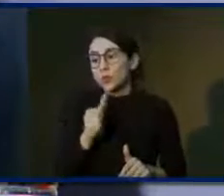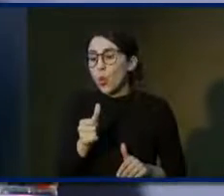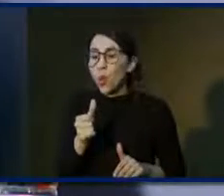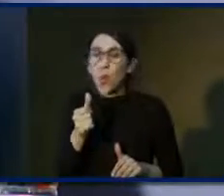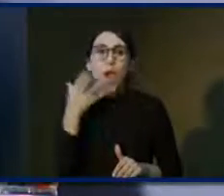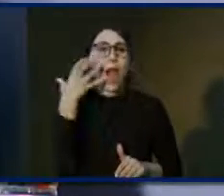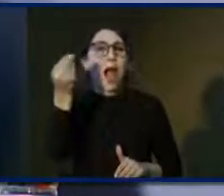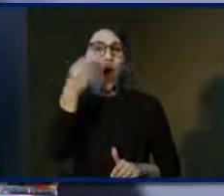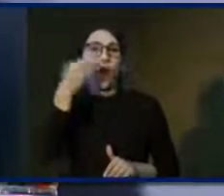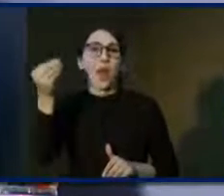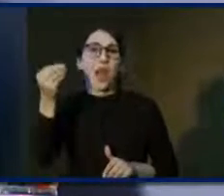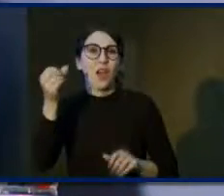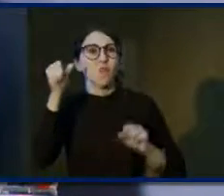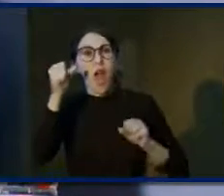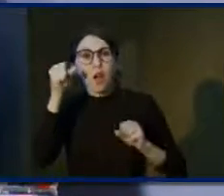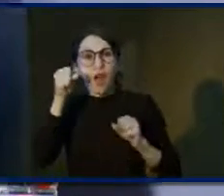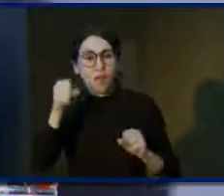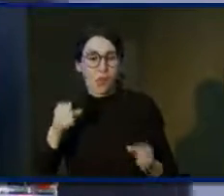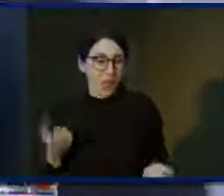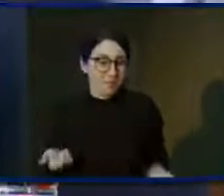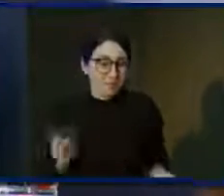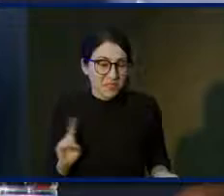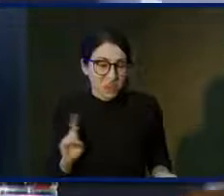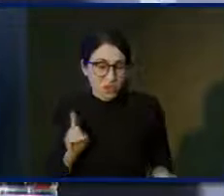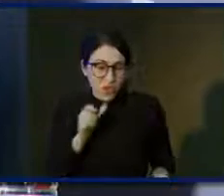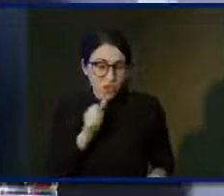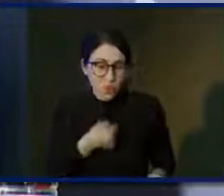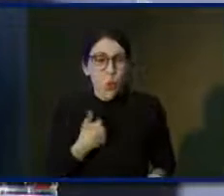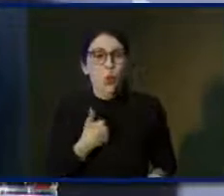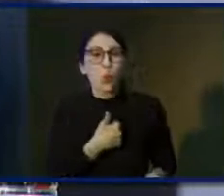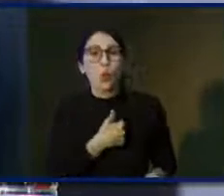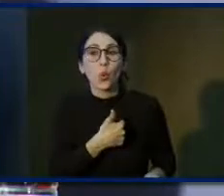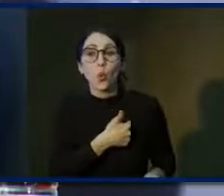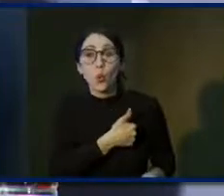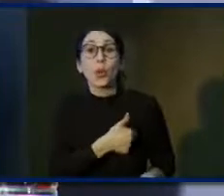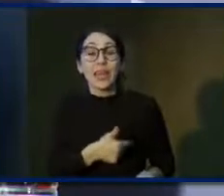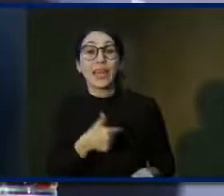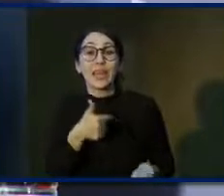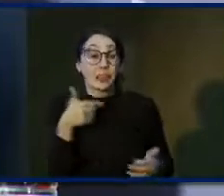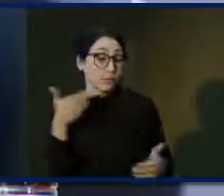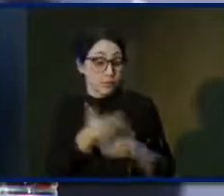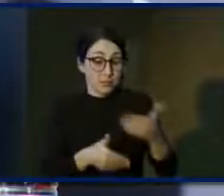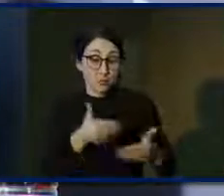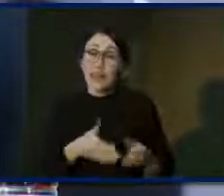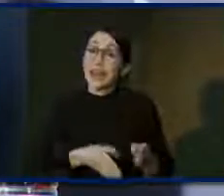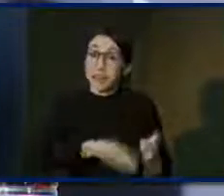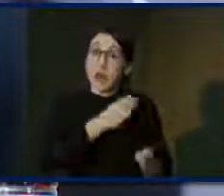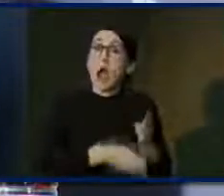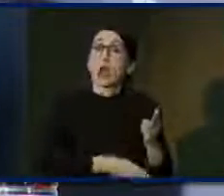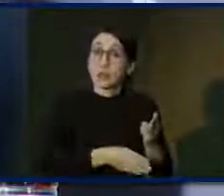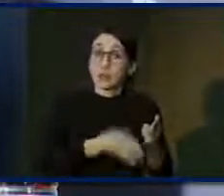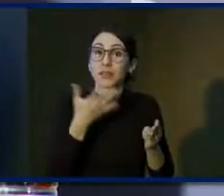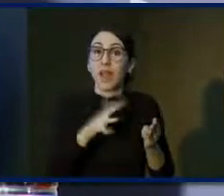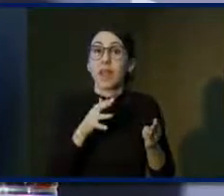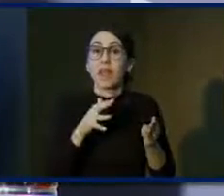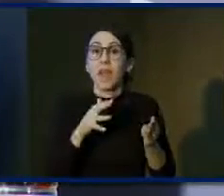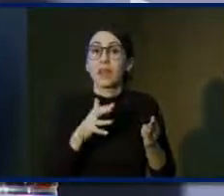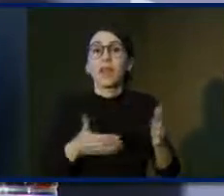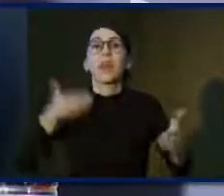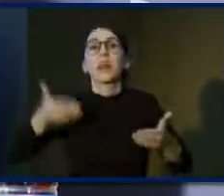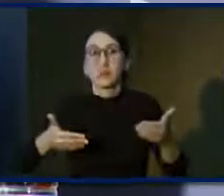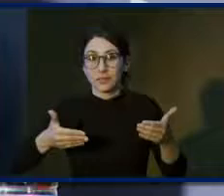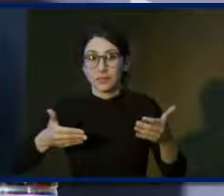rah. You know, we'll get something done, and then we move on to the next